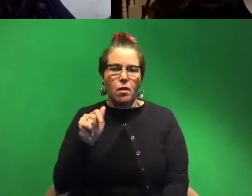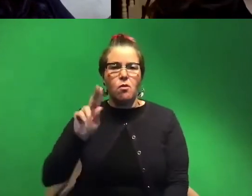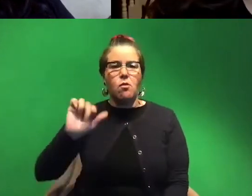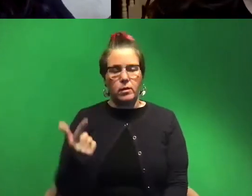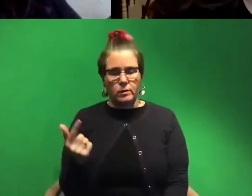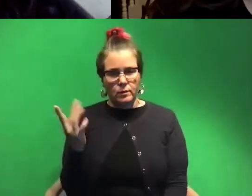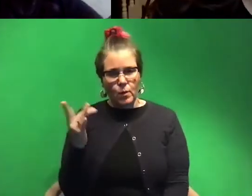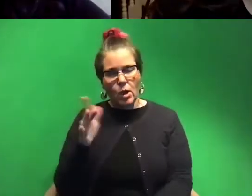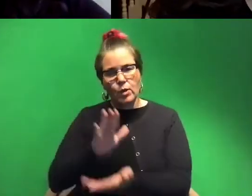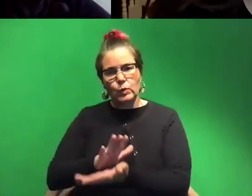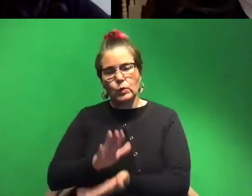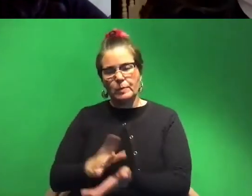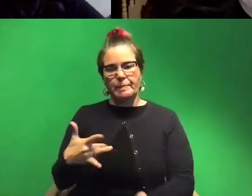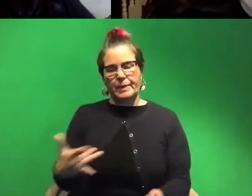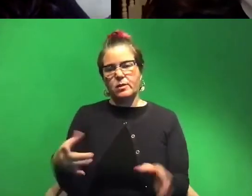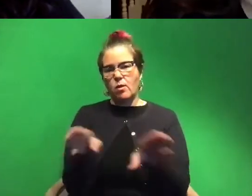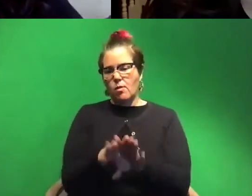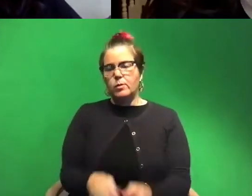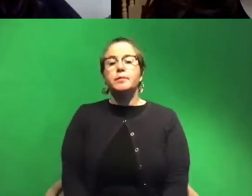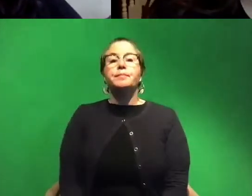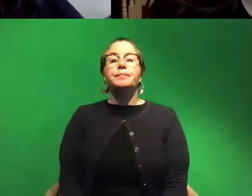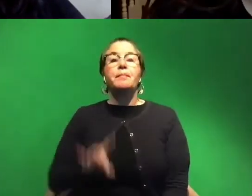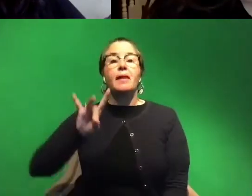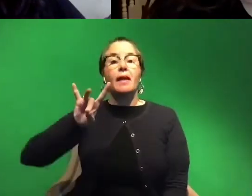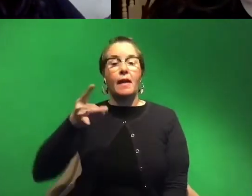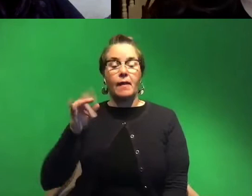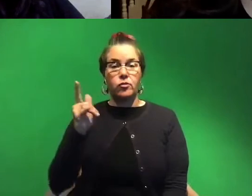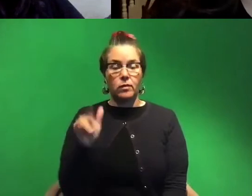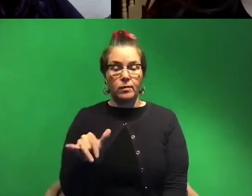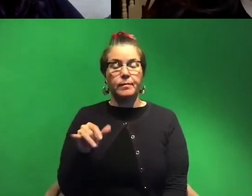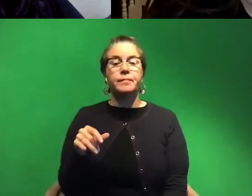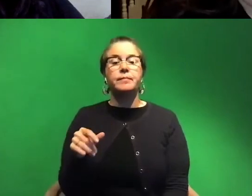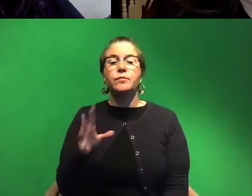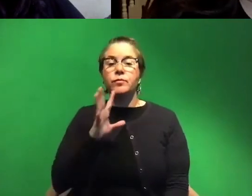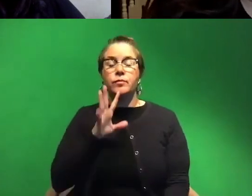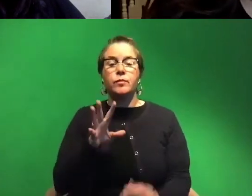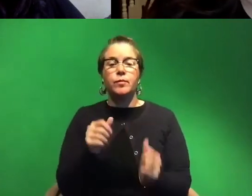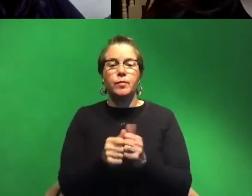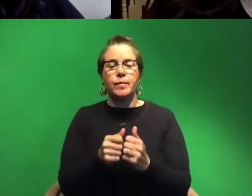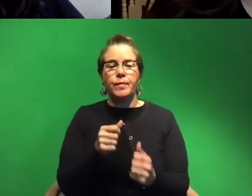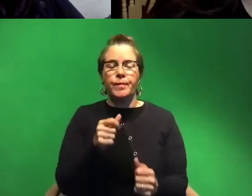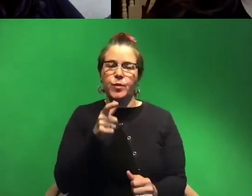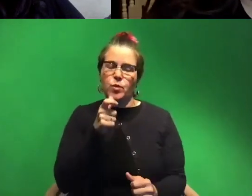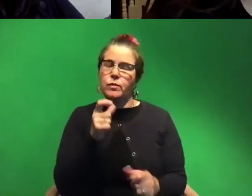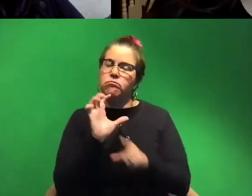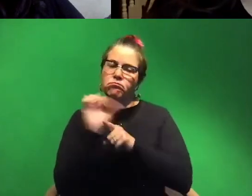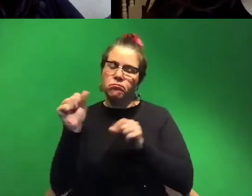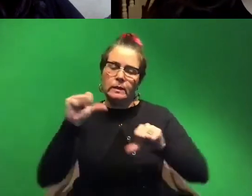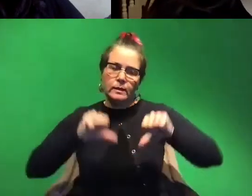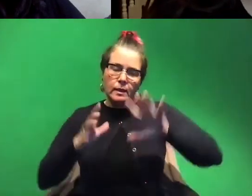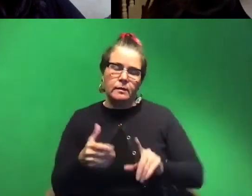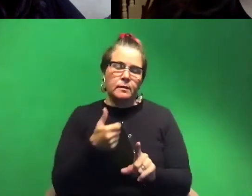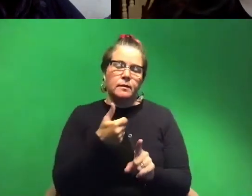school is generally not in session. On the 8th of July, we're going to be talking with a really phenomenal scientist who